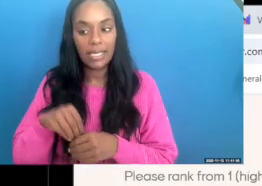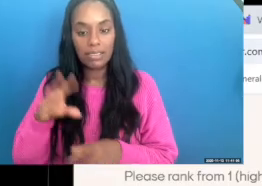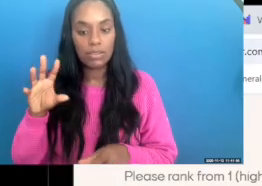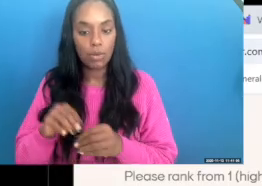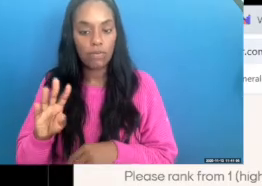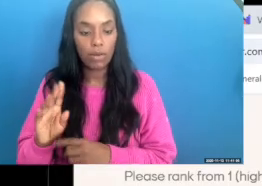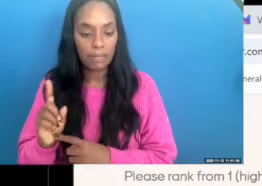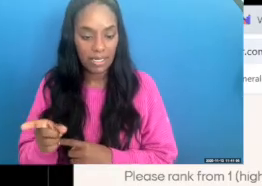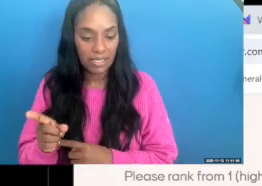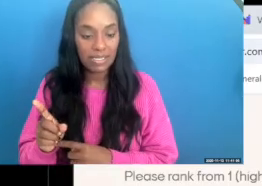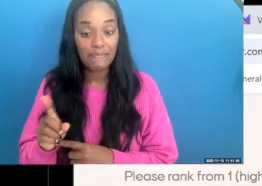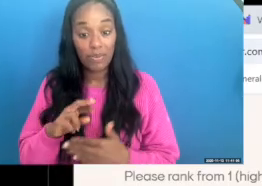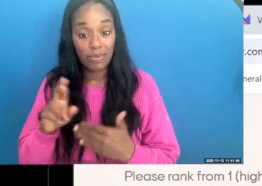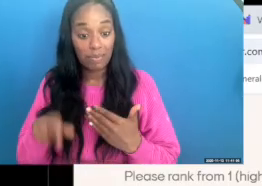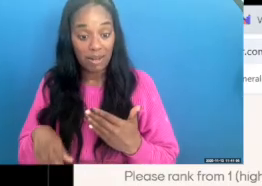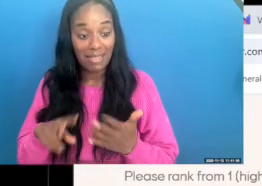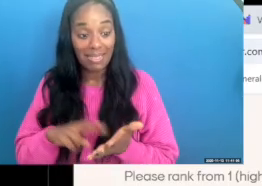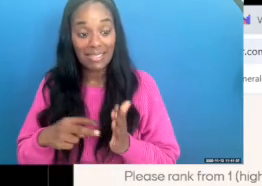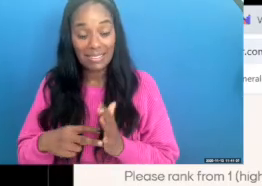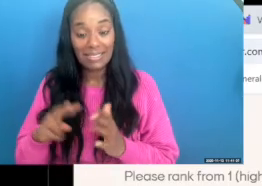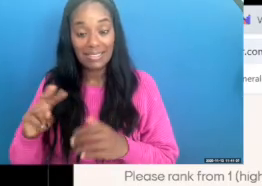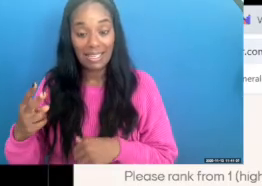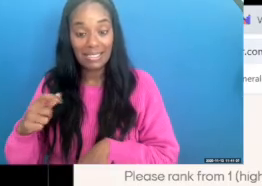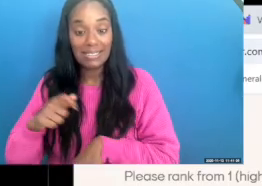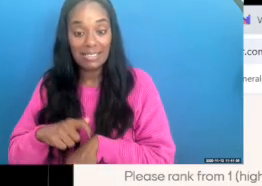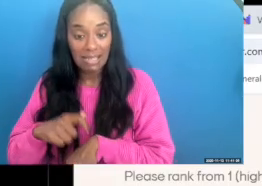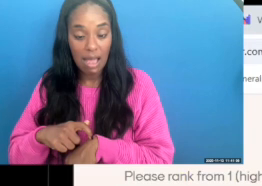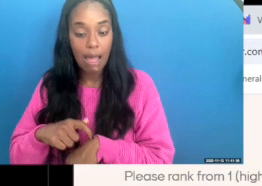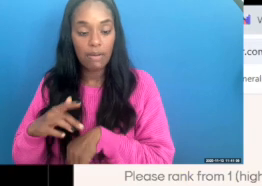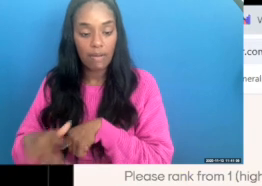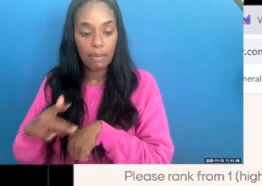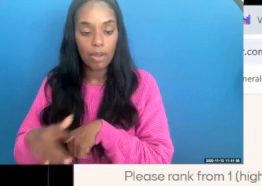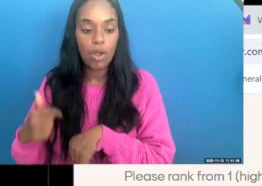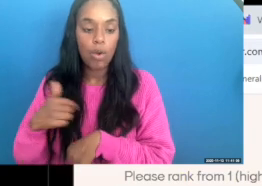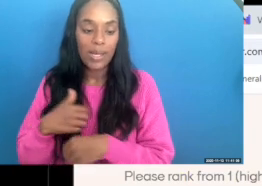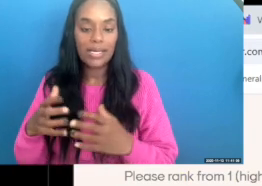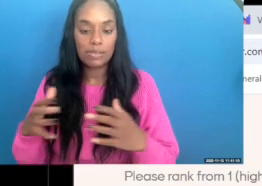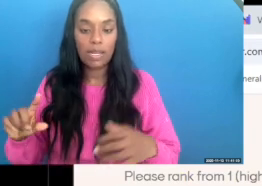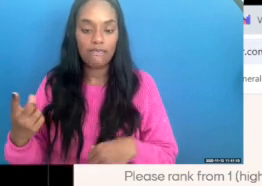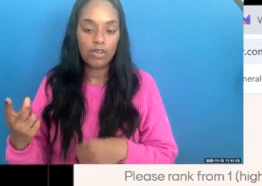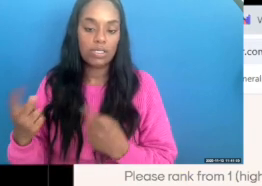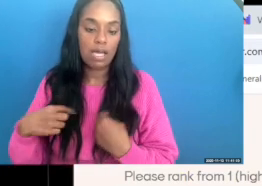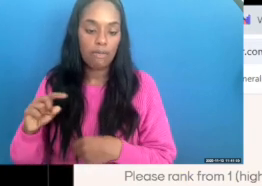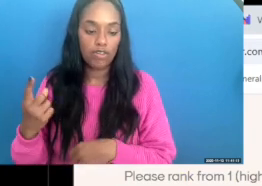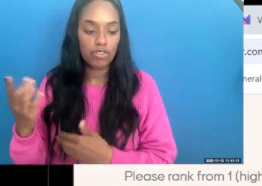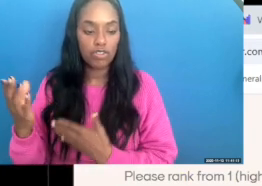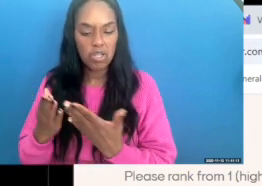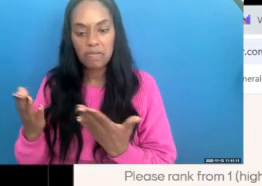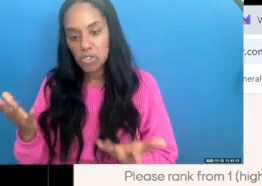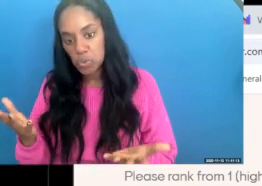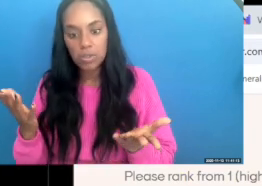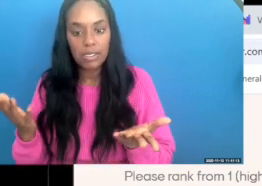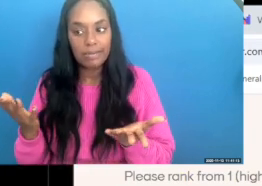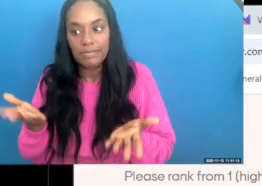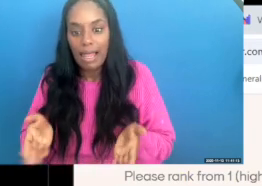window was oversubscribed in 4 minutes. And as a result of that, in the second funding window, we